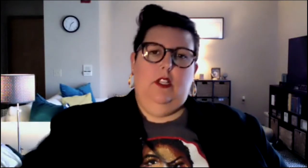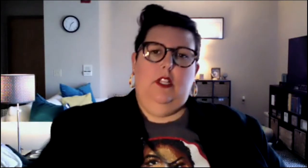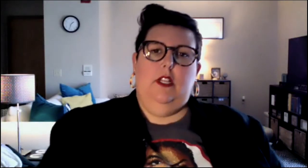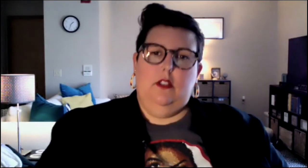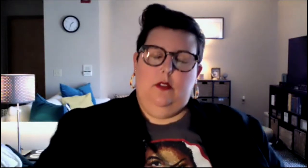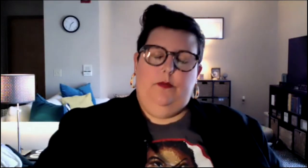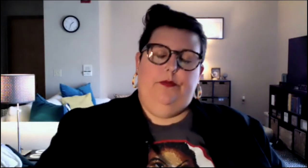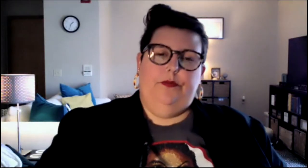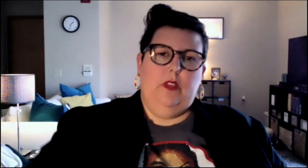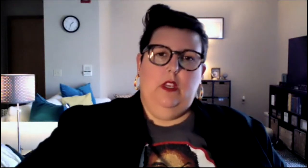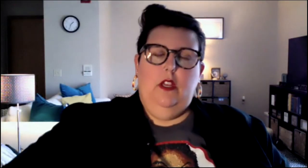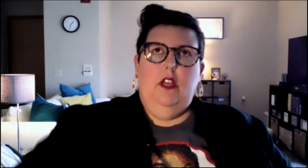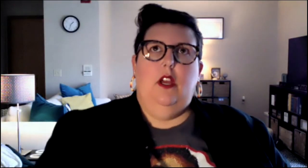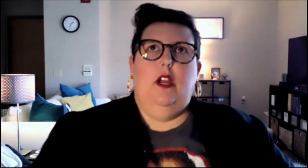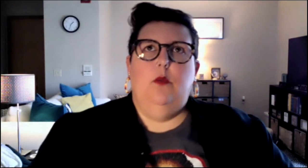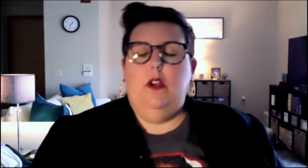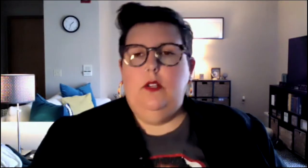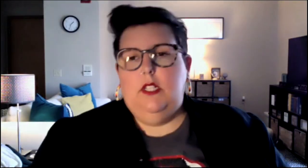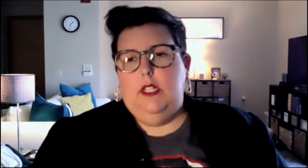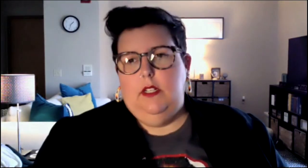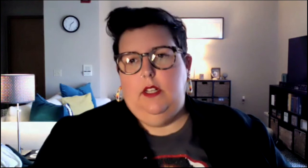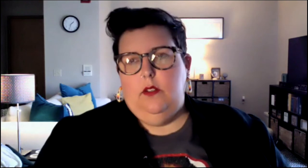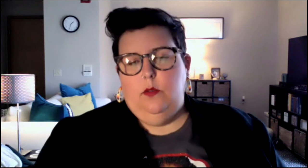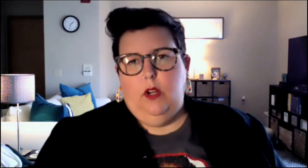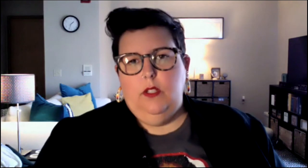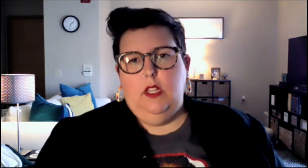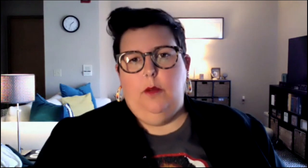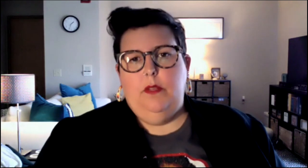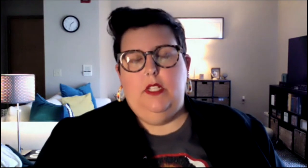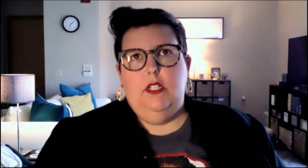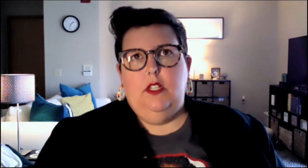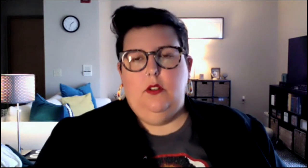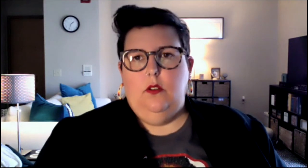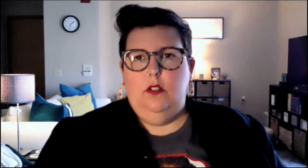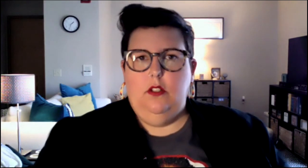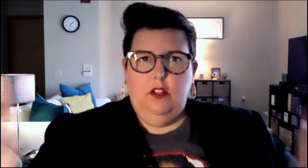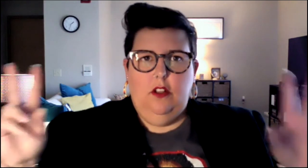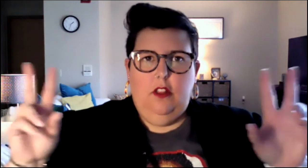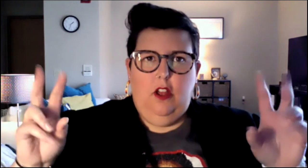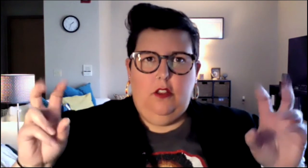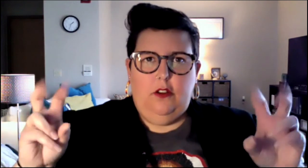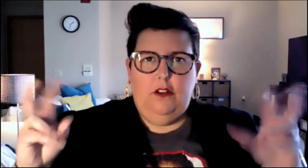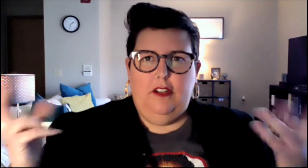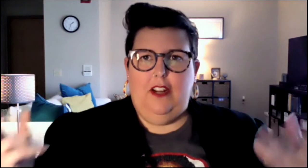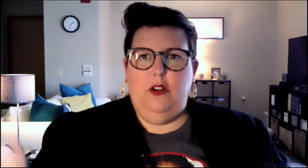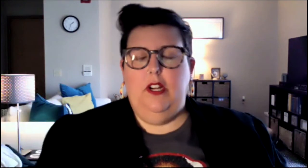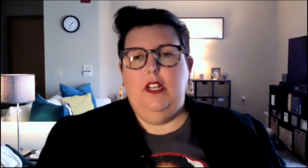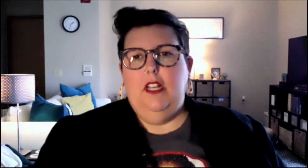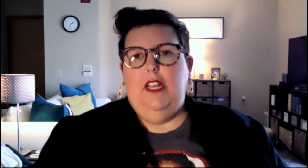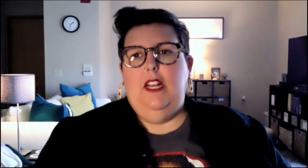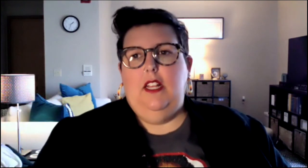Definitely. Like, we always, like natives, we always get lumped into the good old other